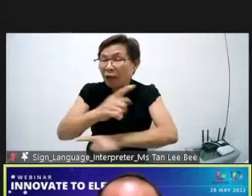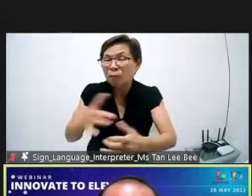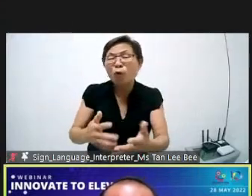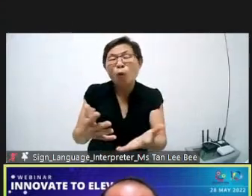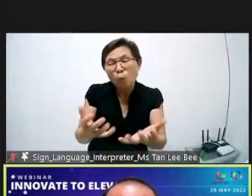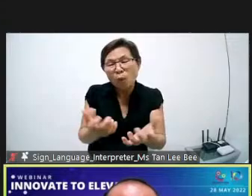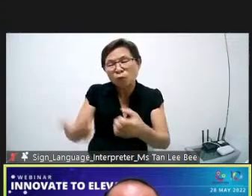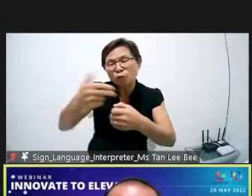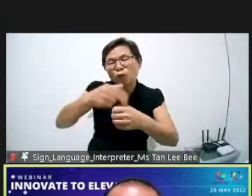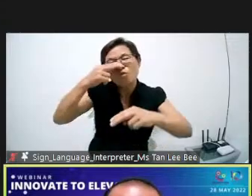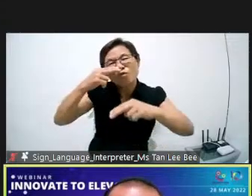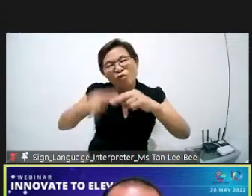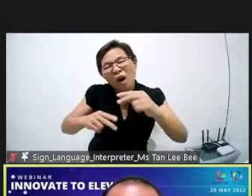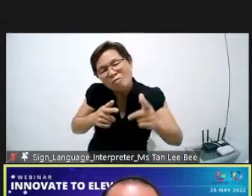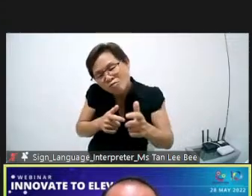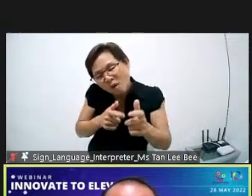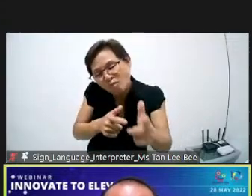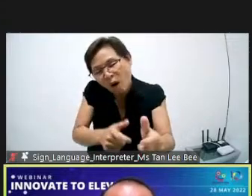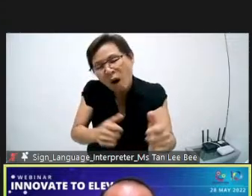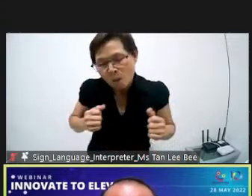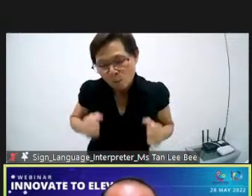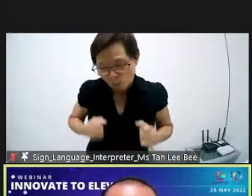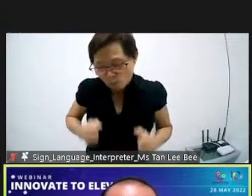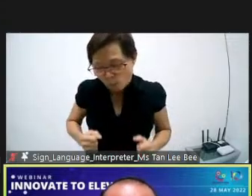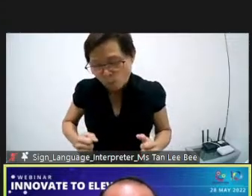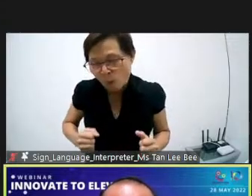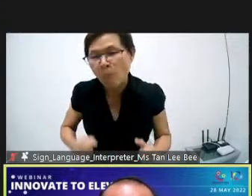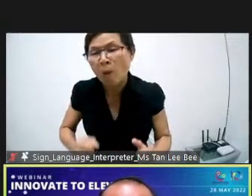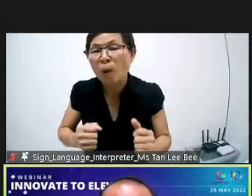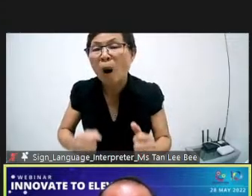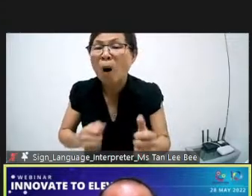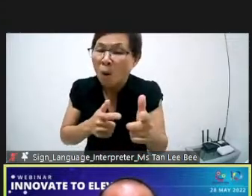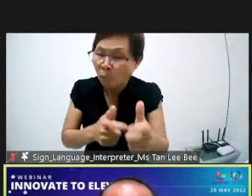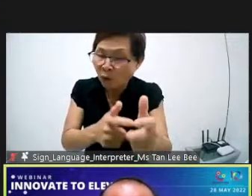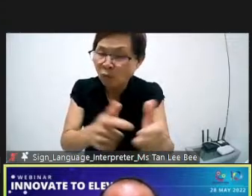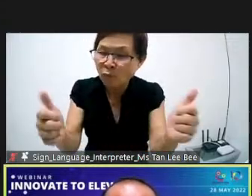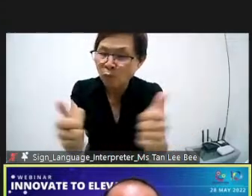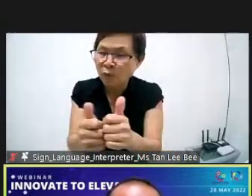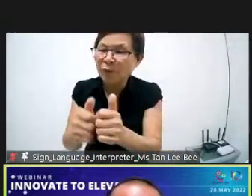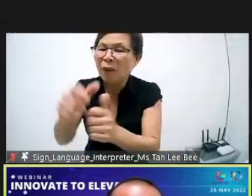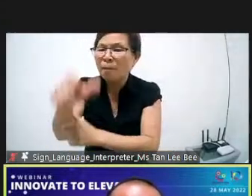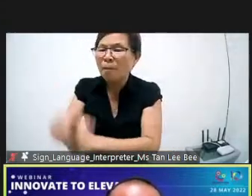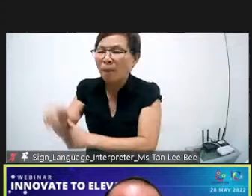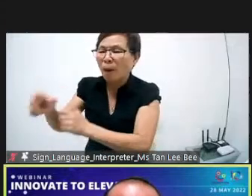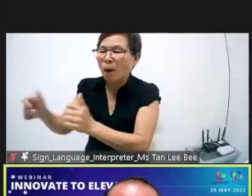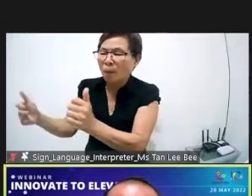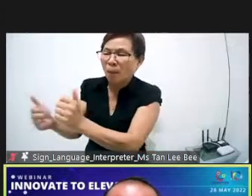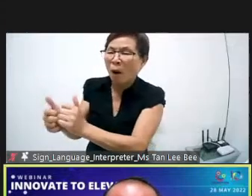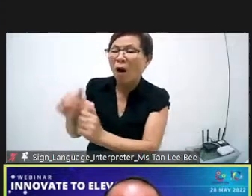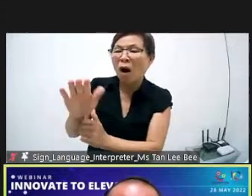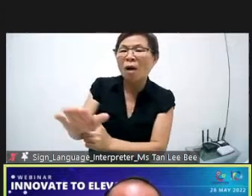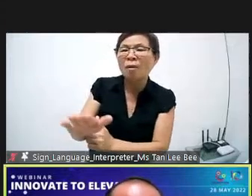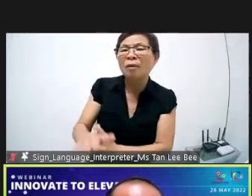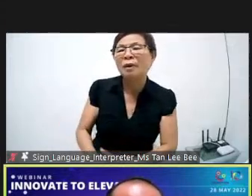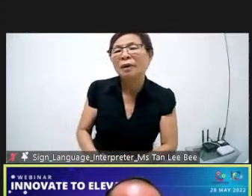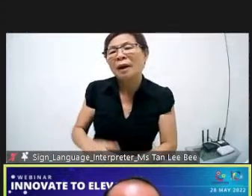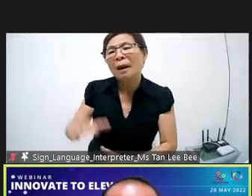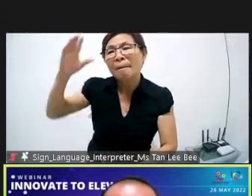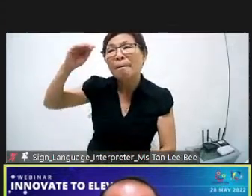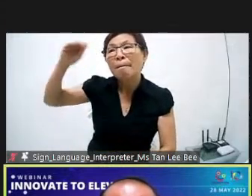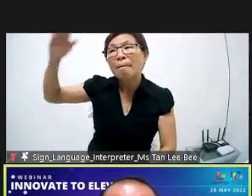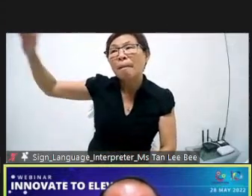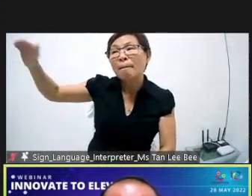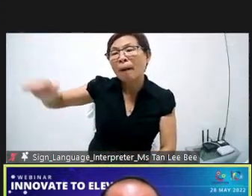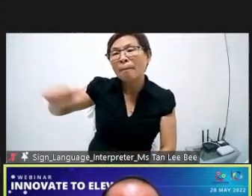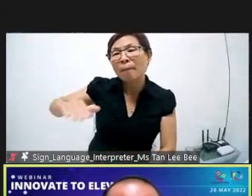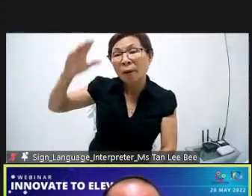run, marathon event with people her parents, sister, brother always